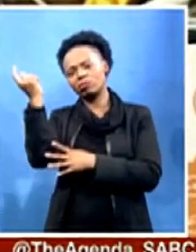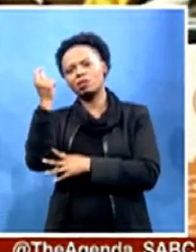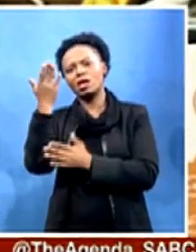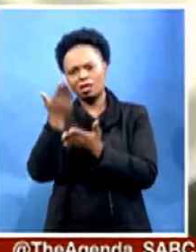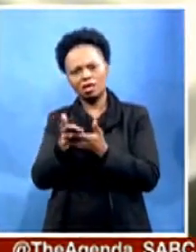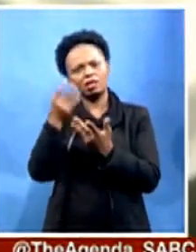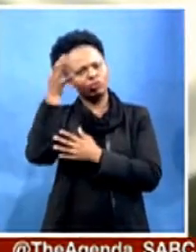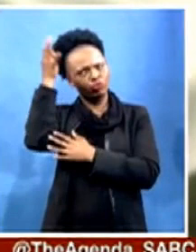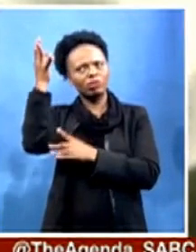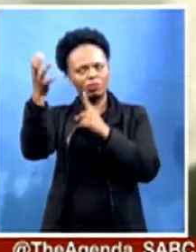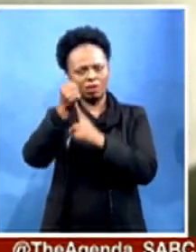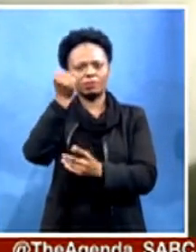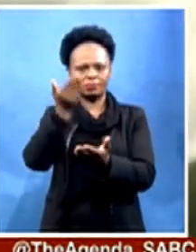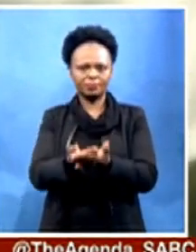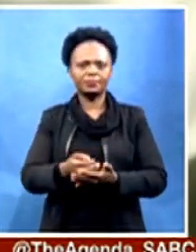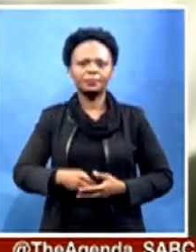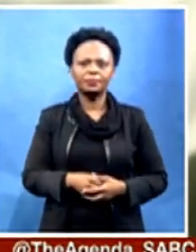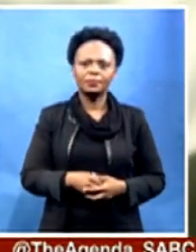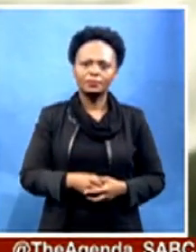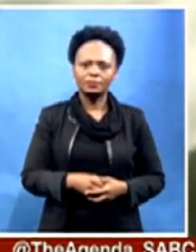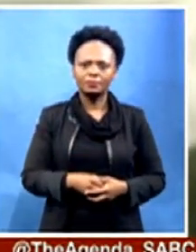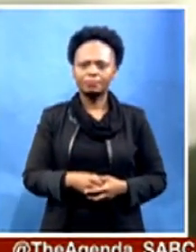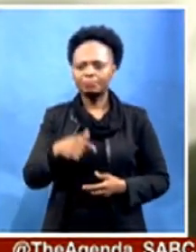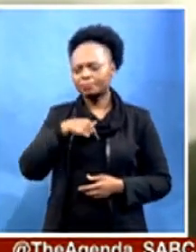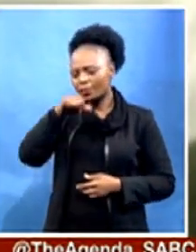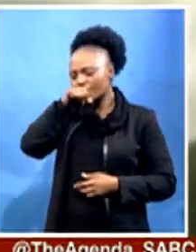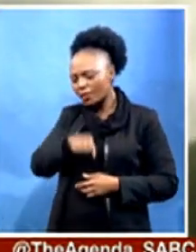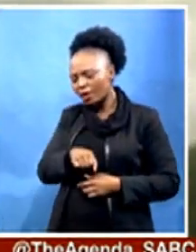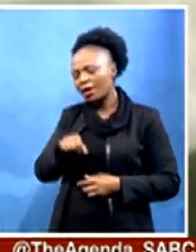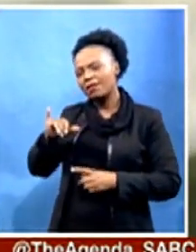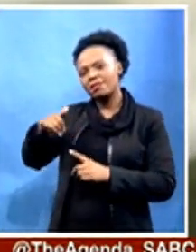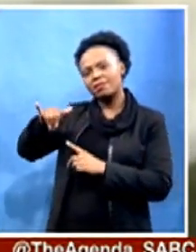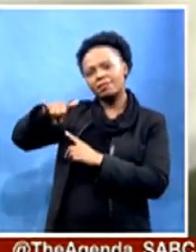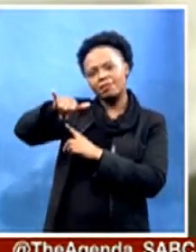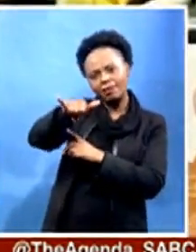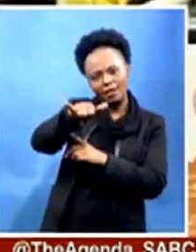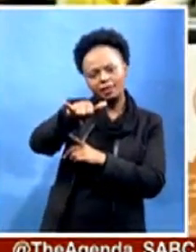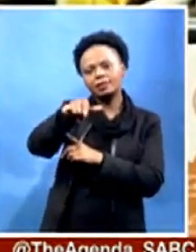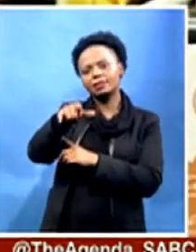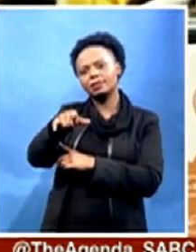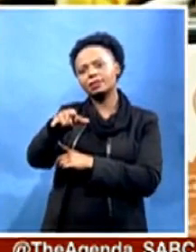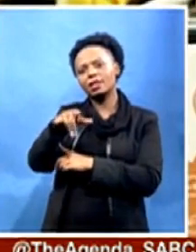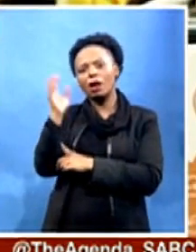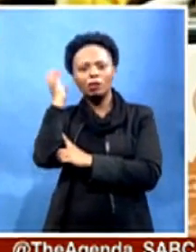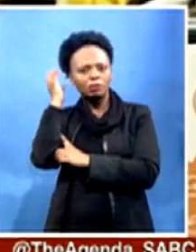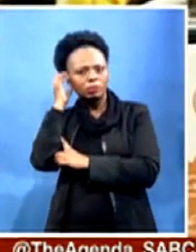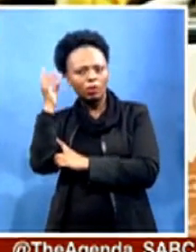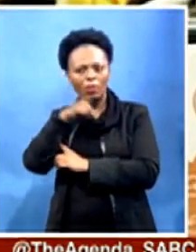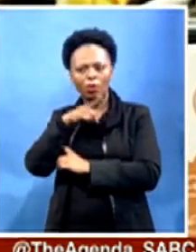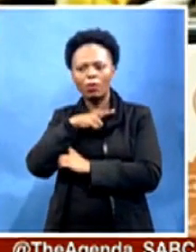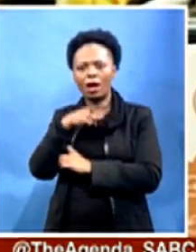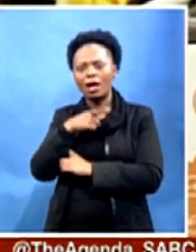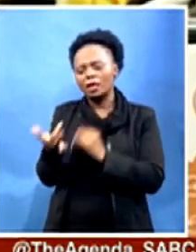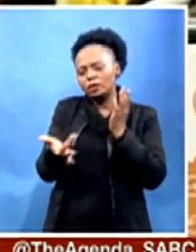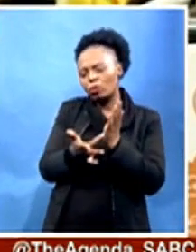the flight simulator, because I grew up, you know, abantu besithi bana abantu abangabafazi, they